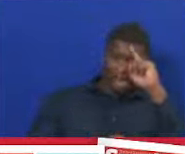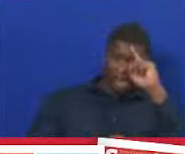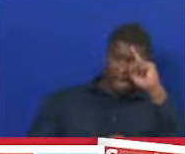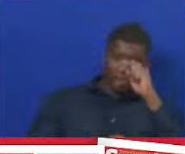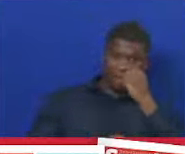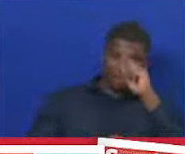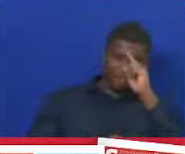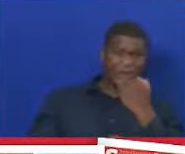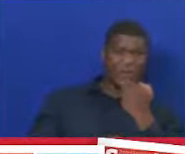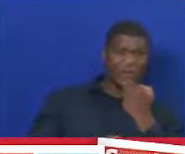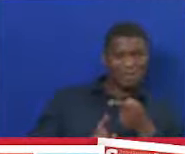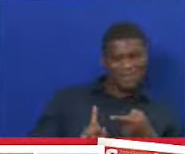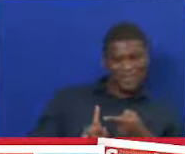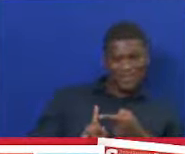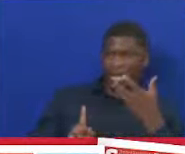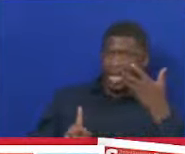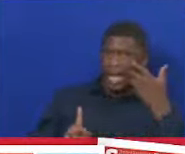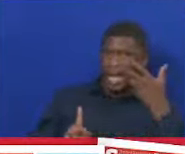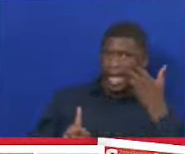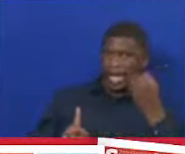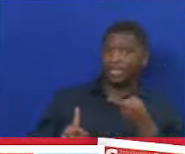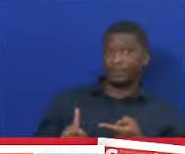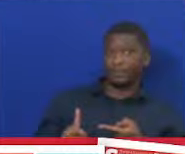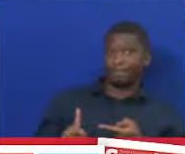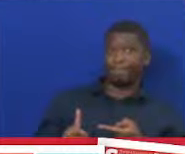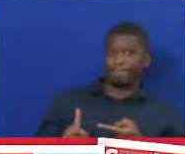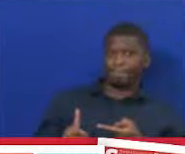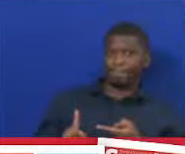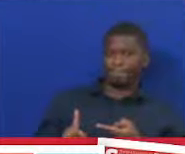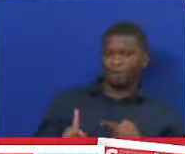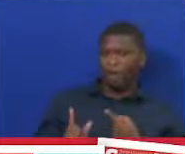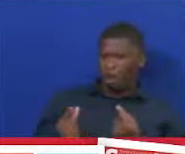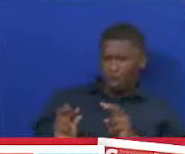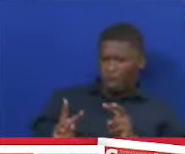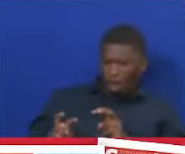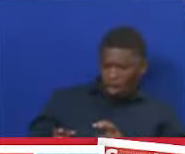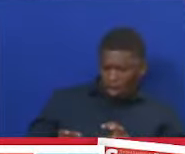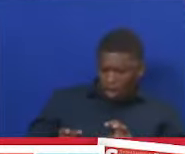Madlanga, and it was found that